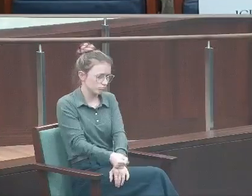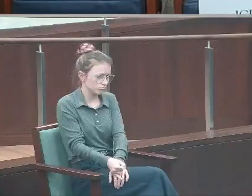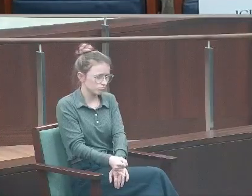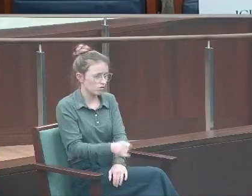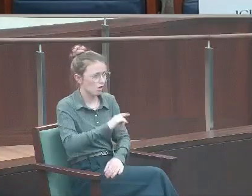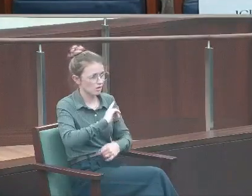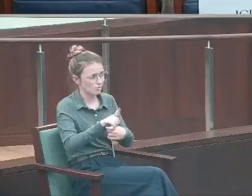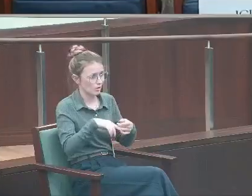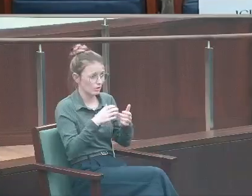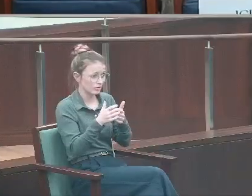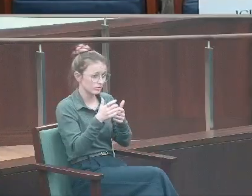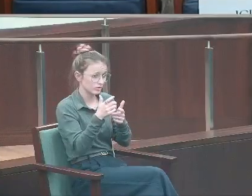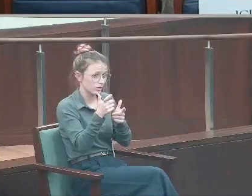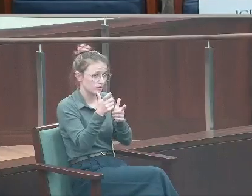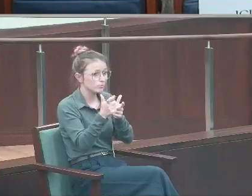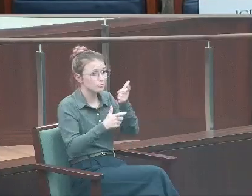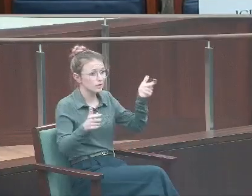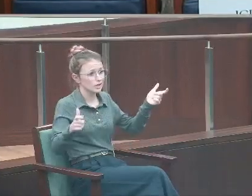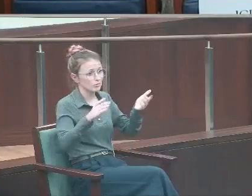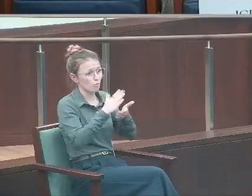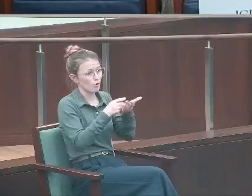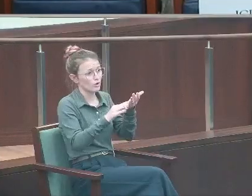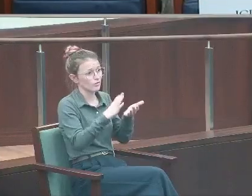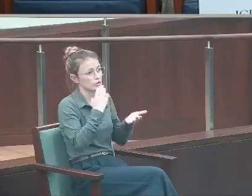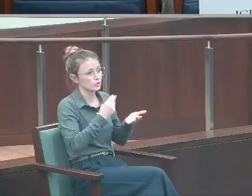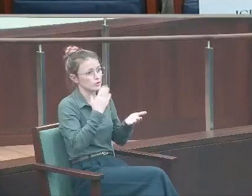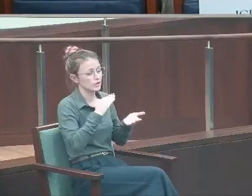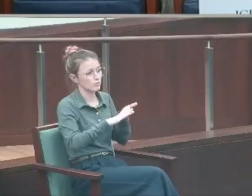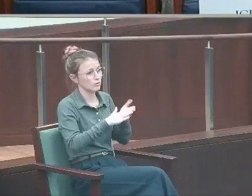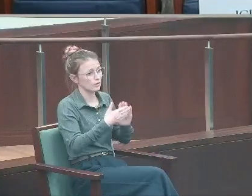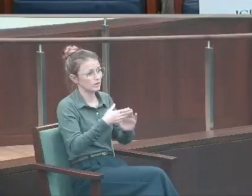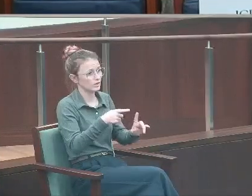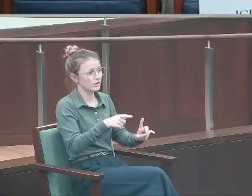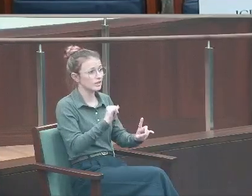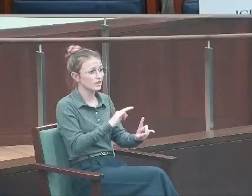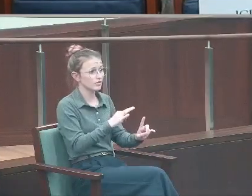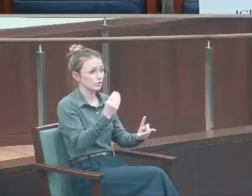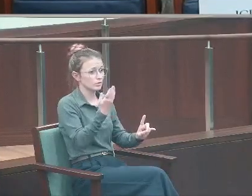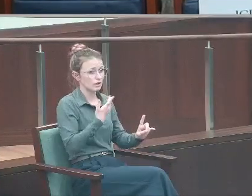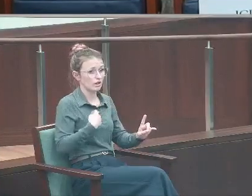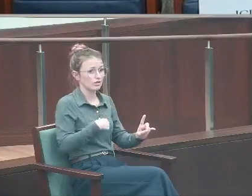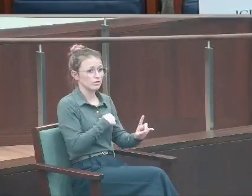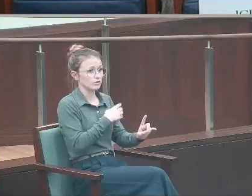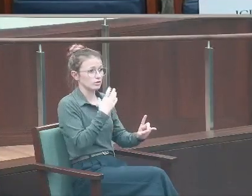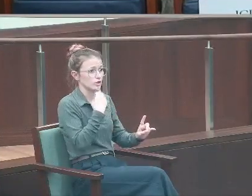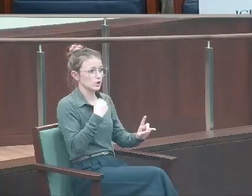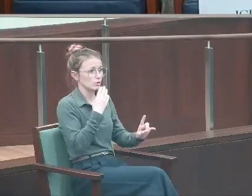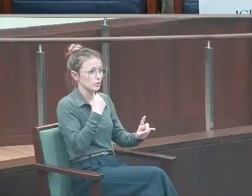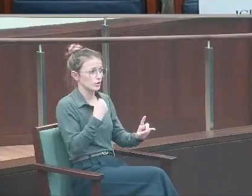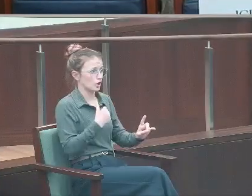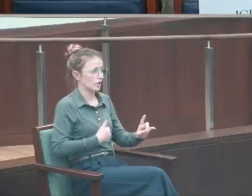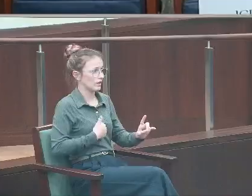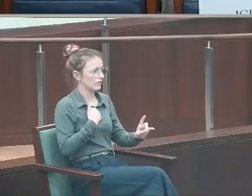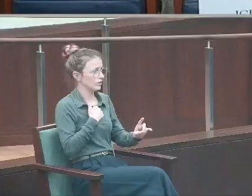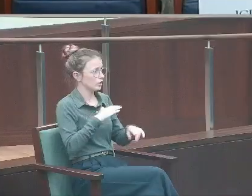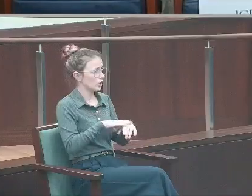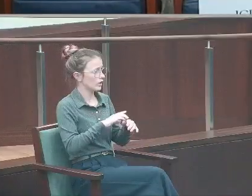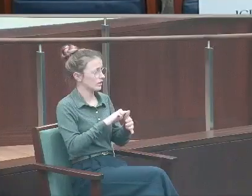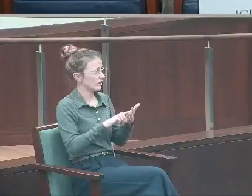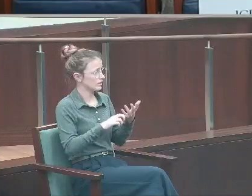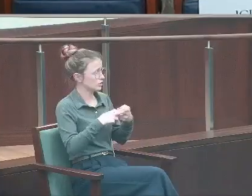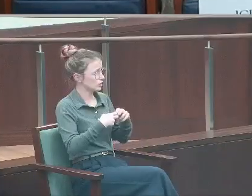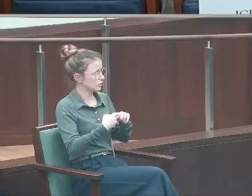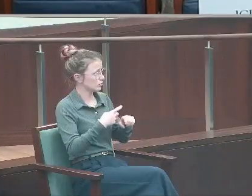a vast majority of Jewish Americans really are. If you look at the polling, it tells us that Jews are voting on issues like democracy, even if democracy, as I